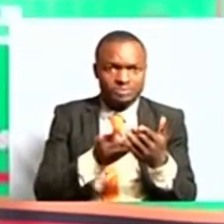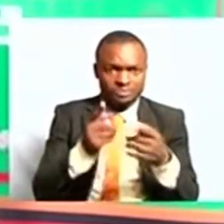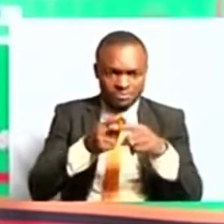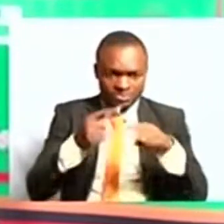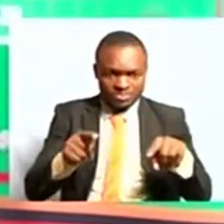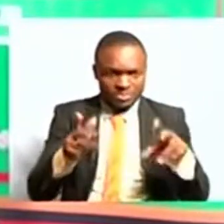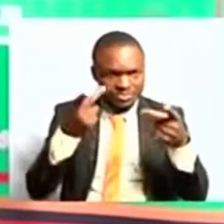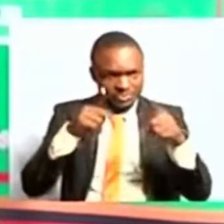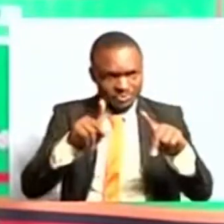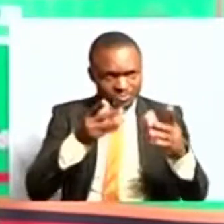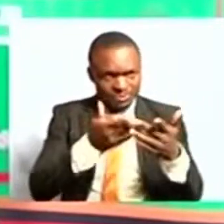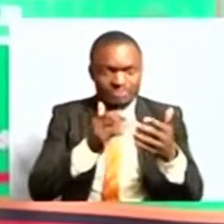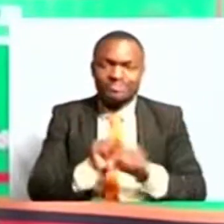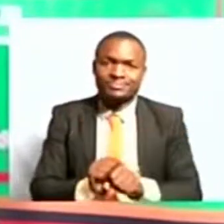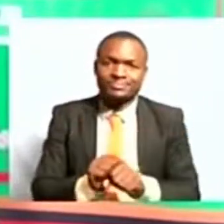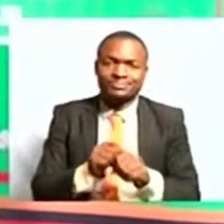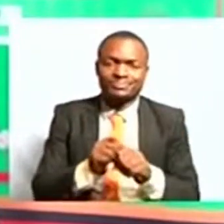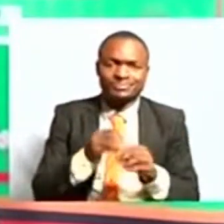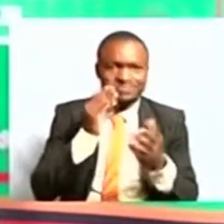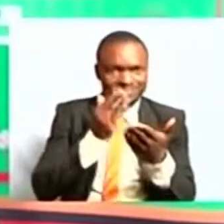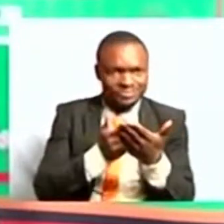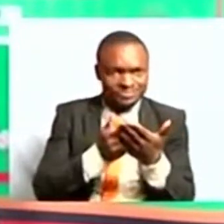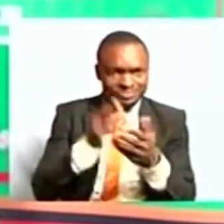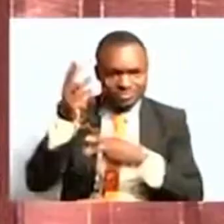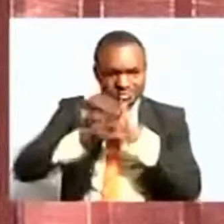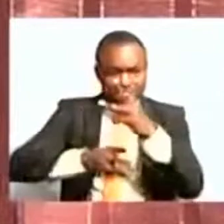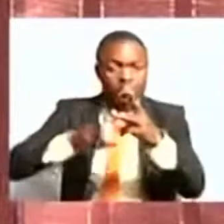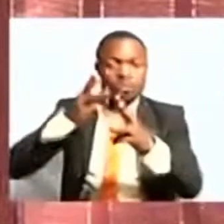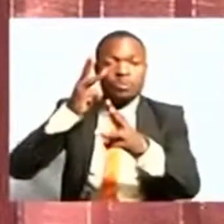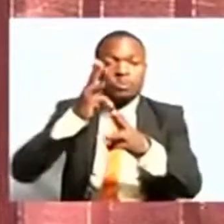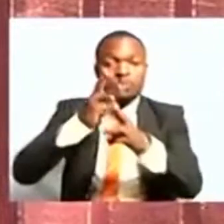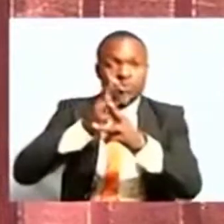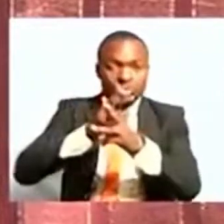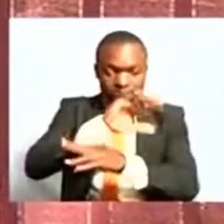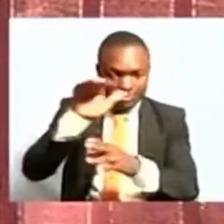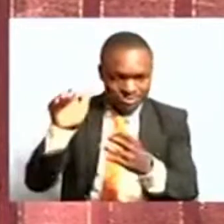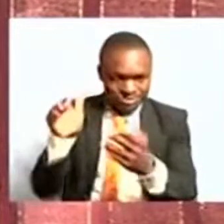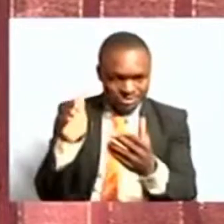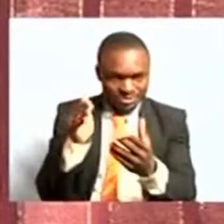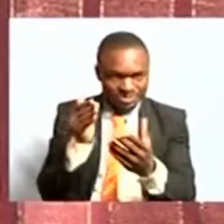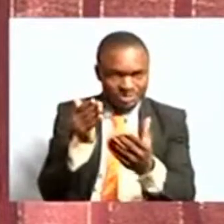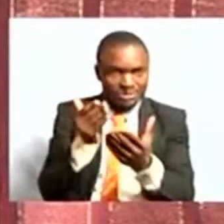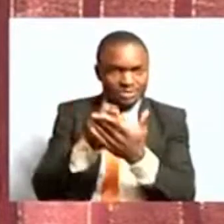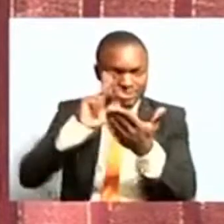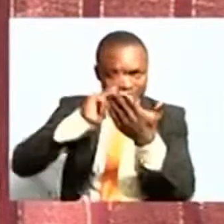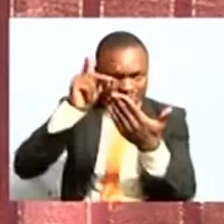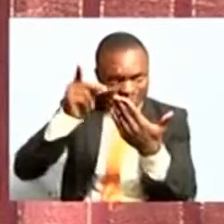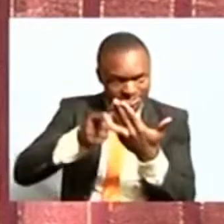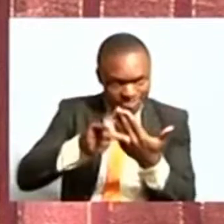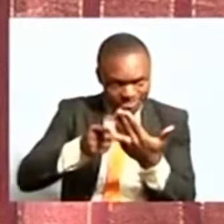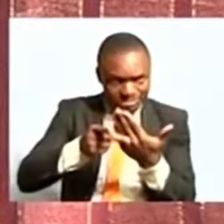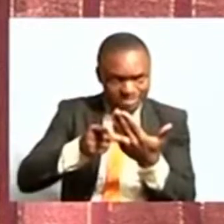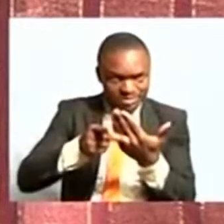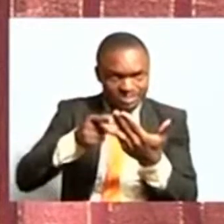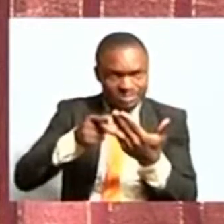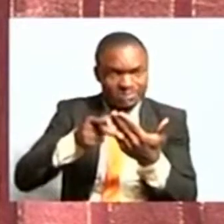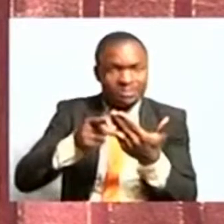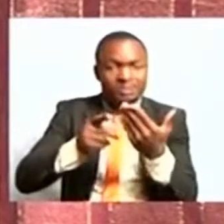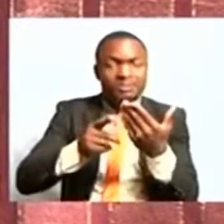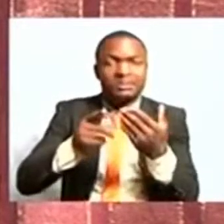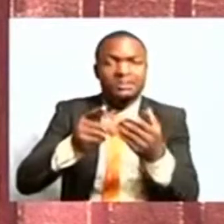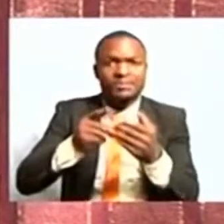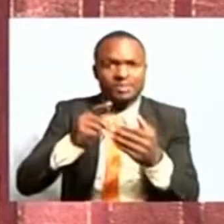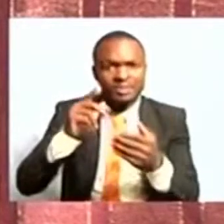commemorated? This is a worldwide event, so it's commemorated every